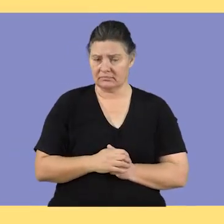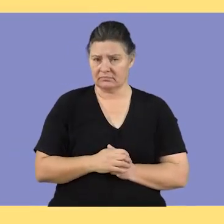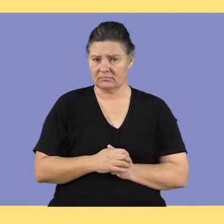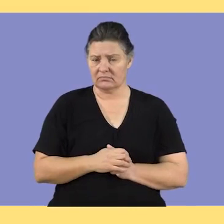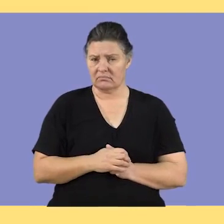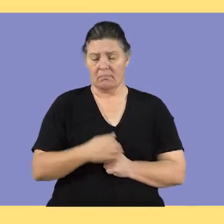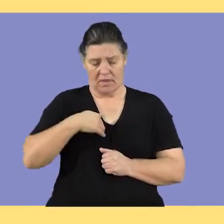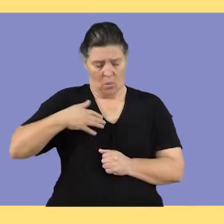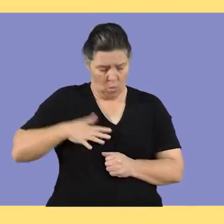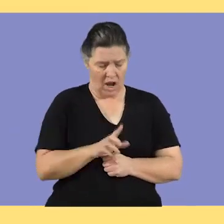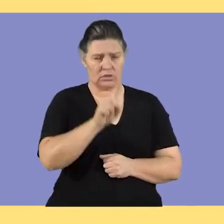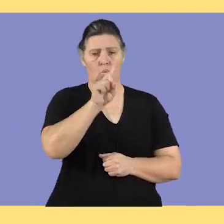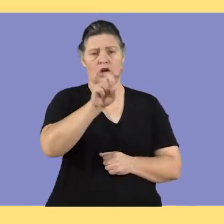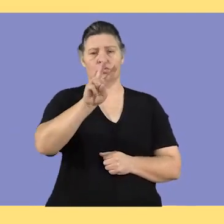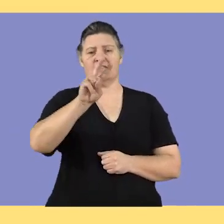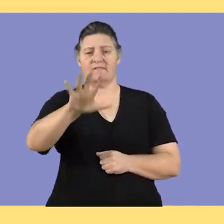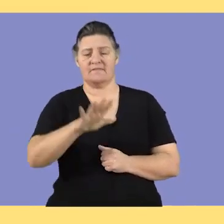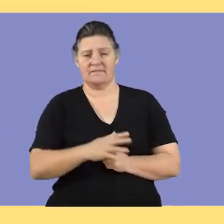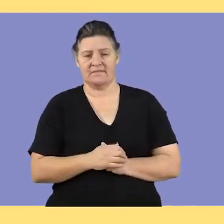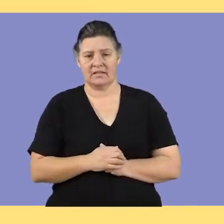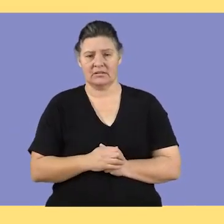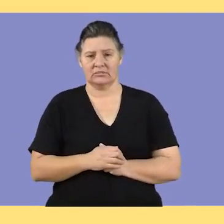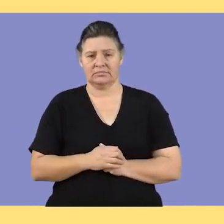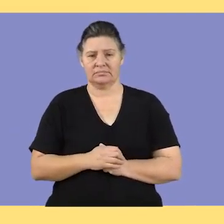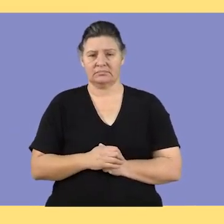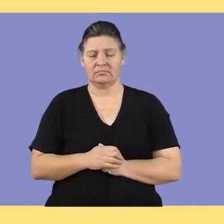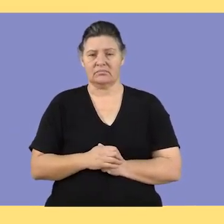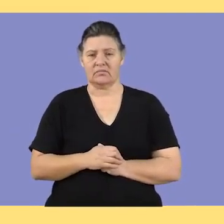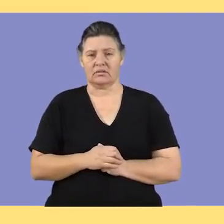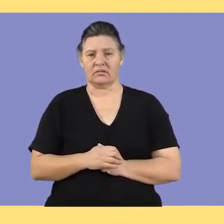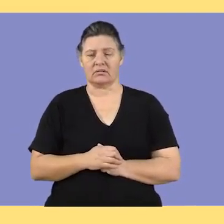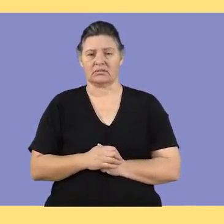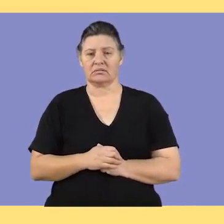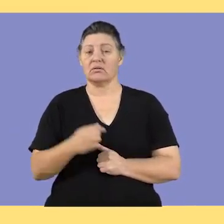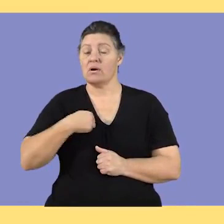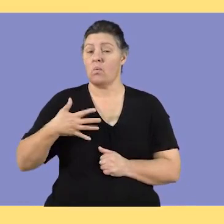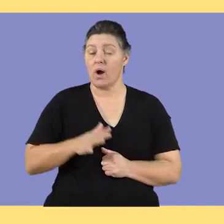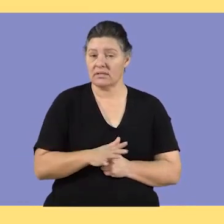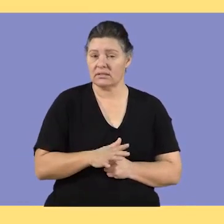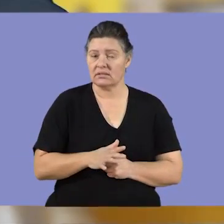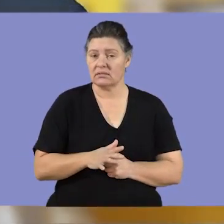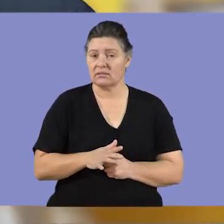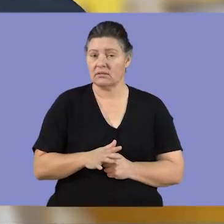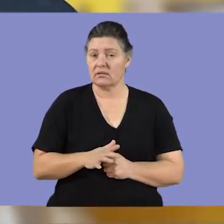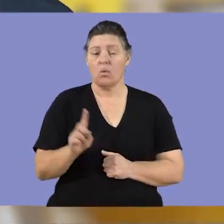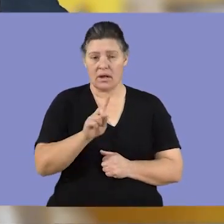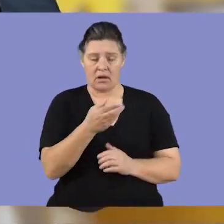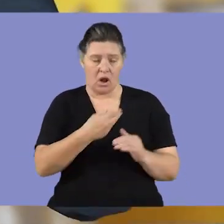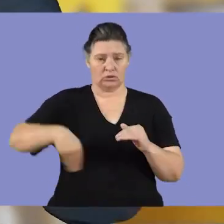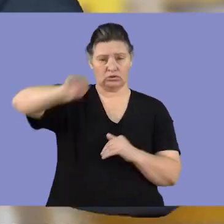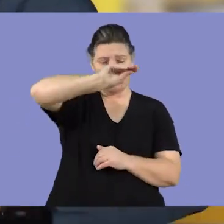You want 125. You see it over here. I want 125. So what you want is always